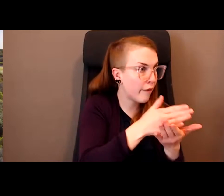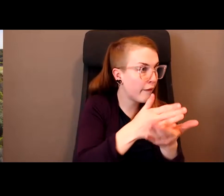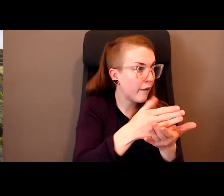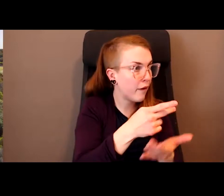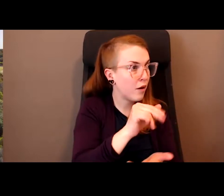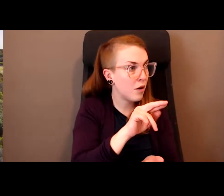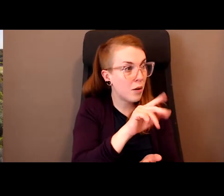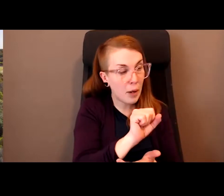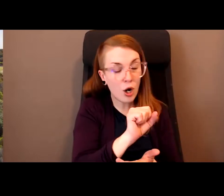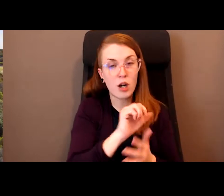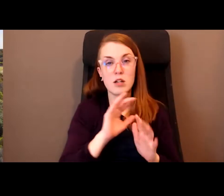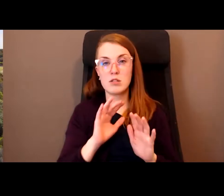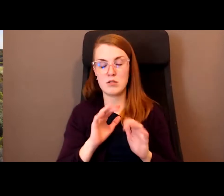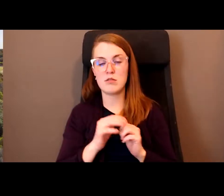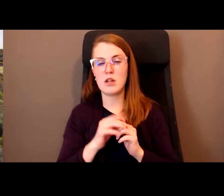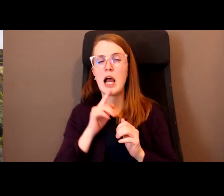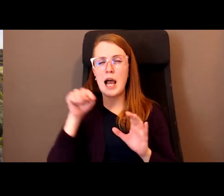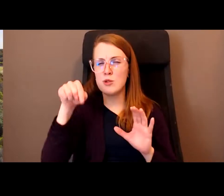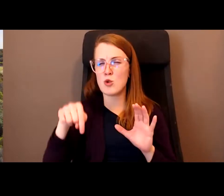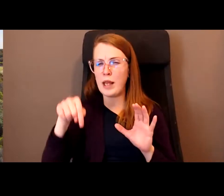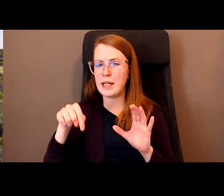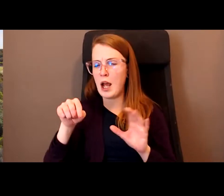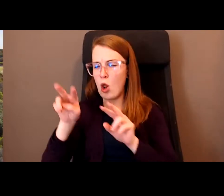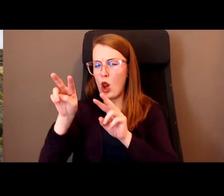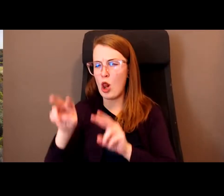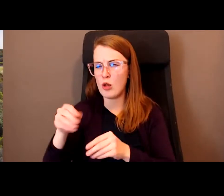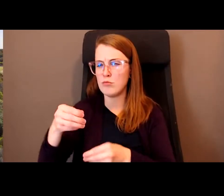And following through, scrolling down now.